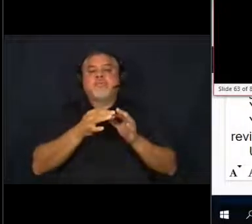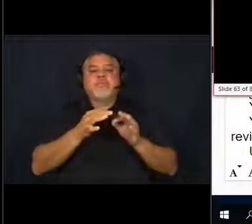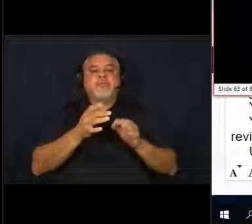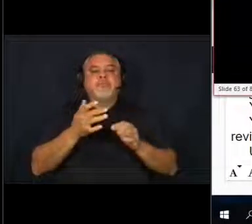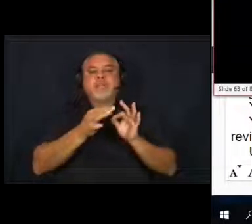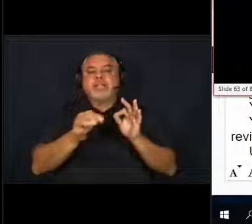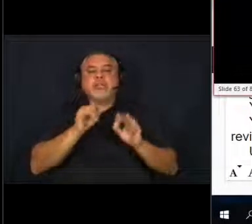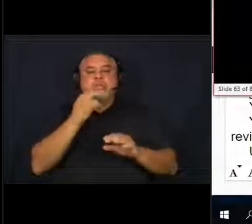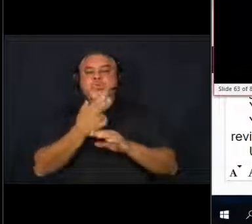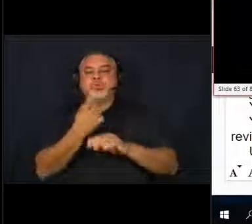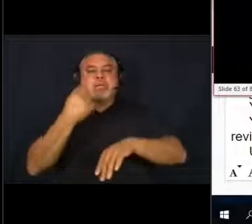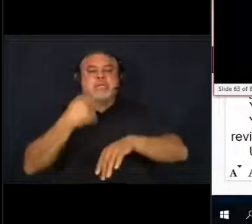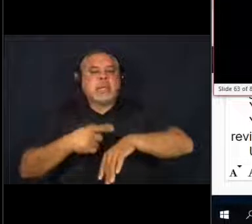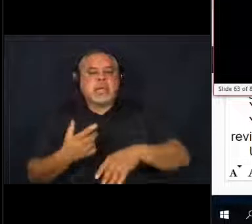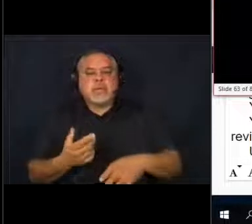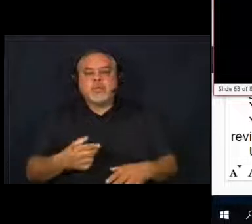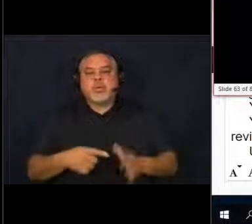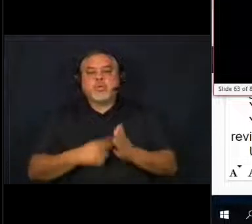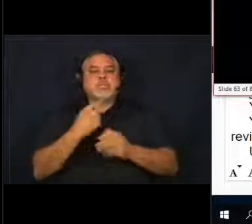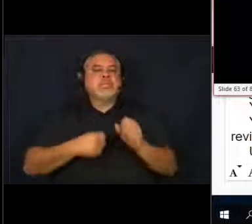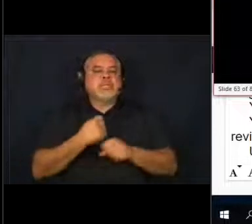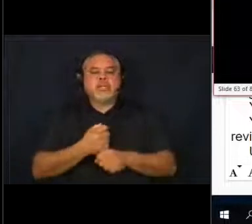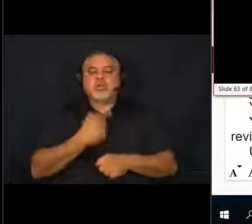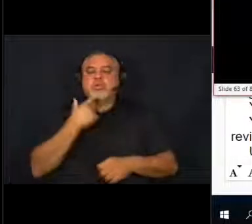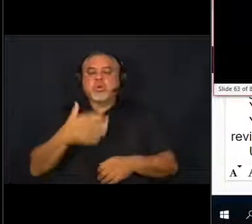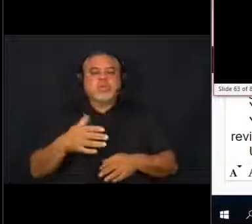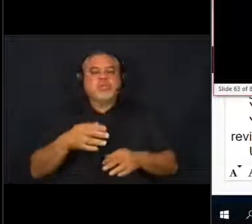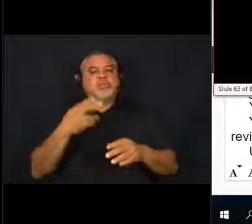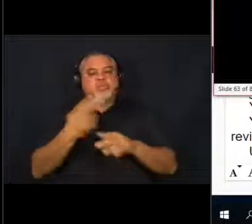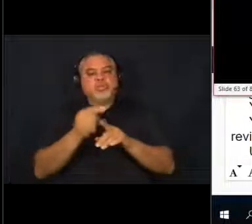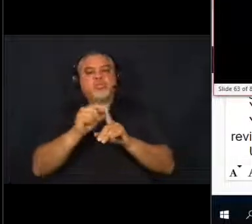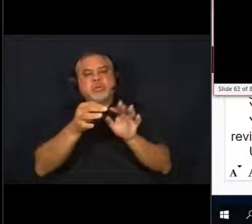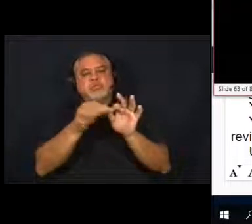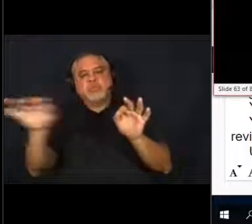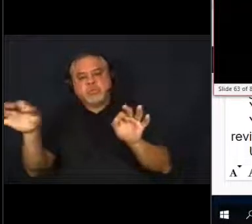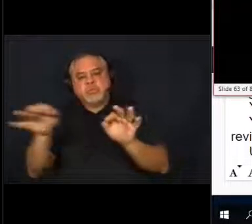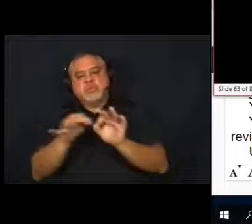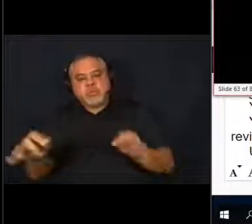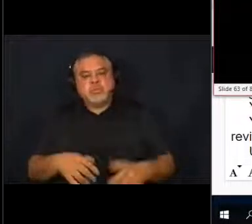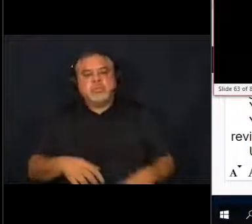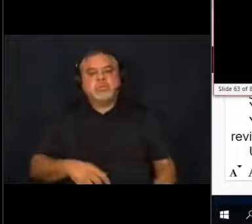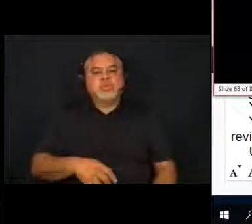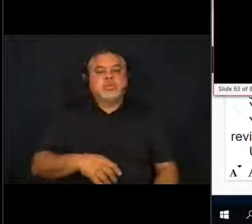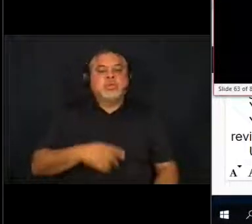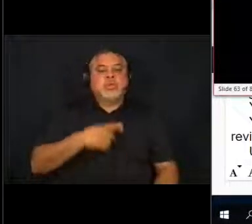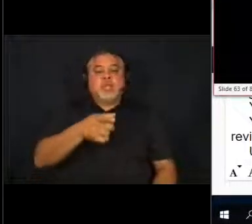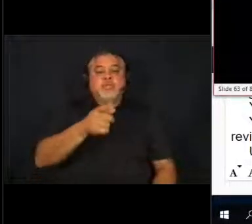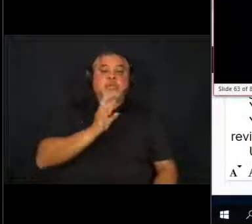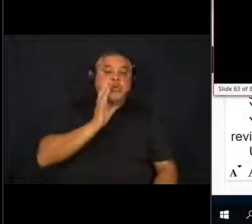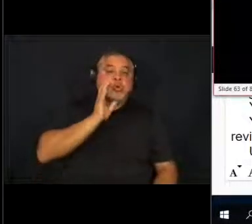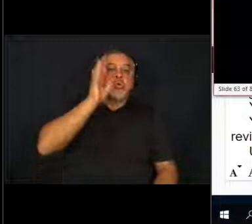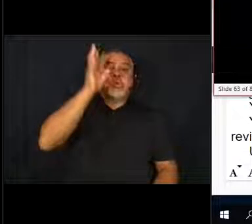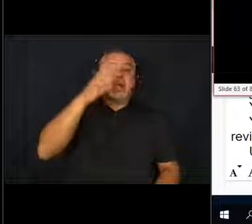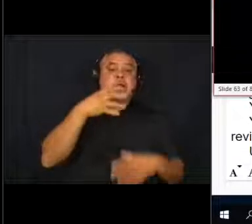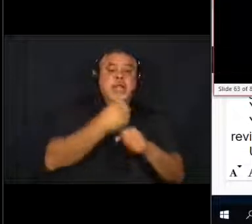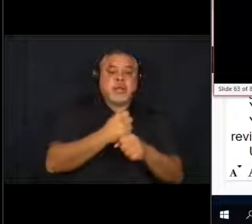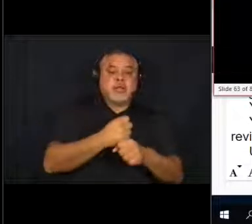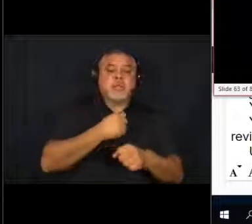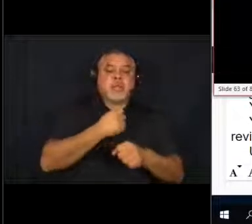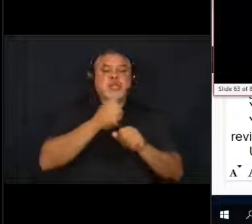that only come up like once a year, go ahead and spell that out. And if you have the joy of being able to create an acronym, make it